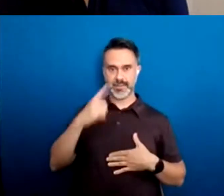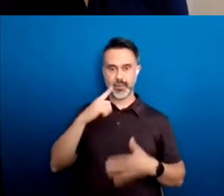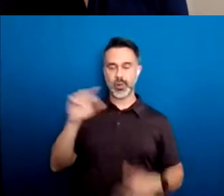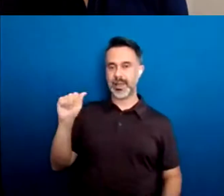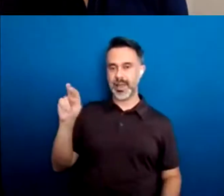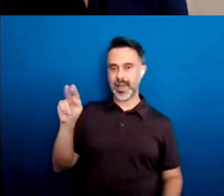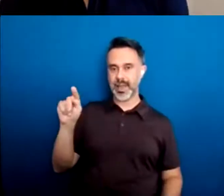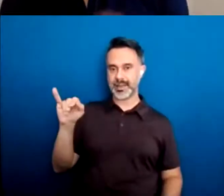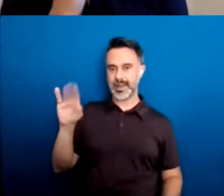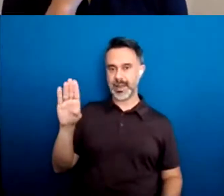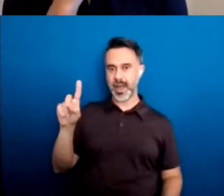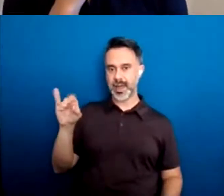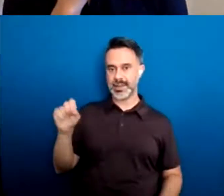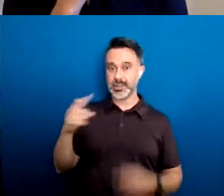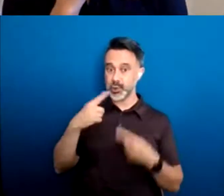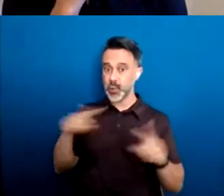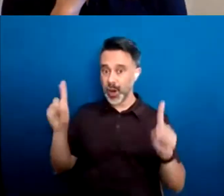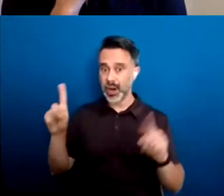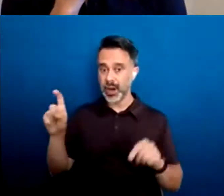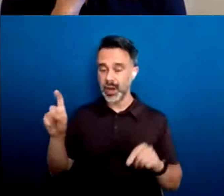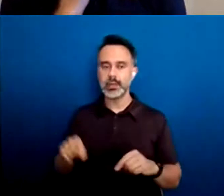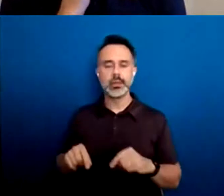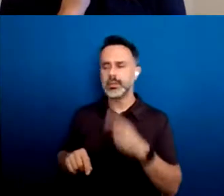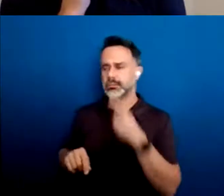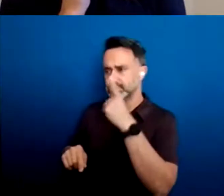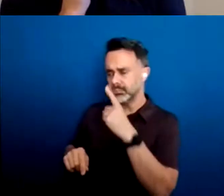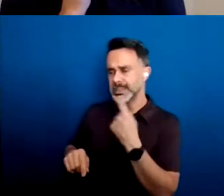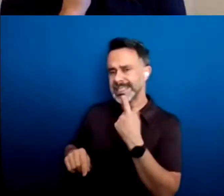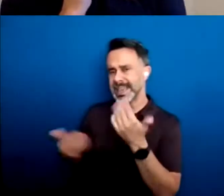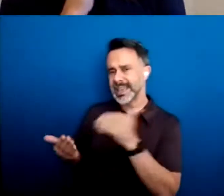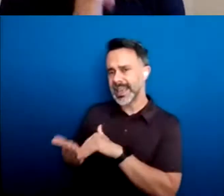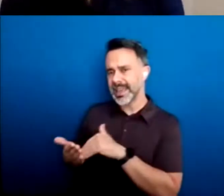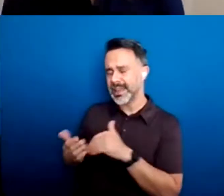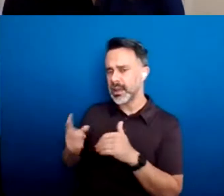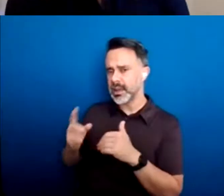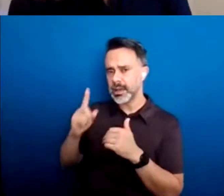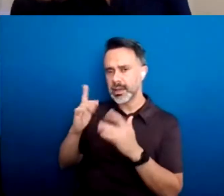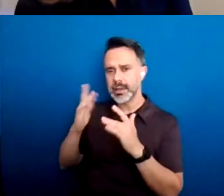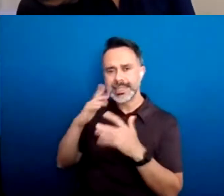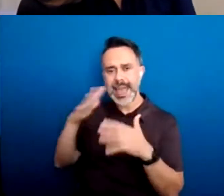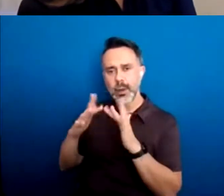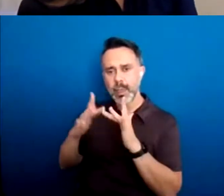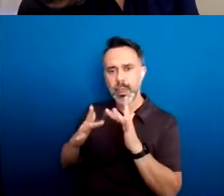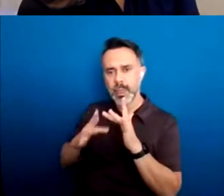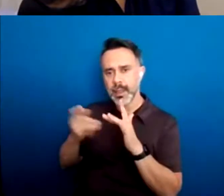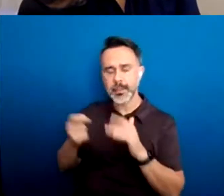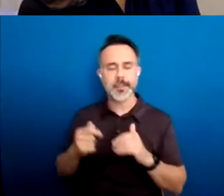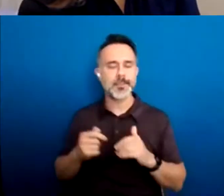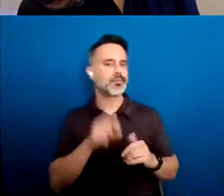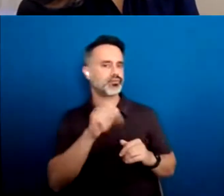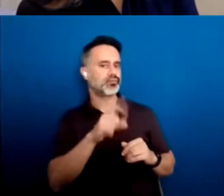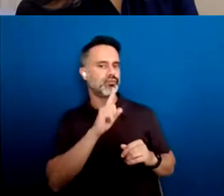So can you say that again, Mike? You cut out a little bit. Yes, I apologize. So the first